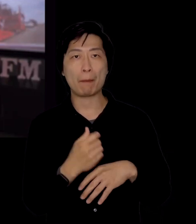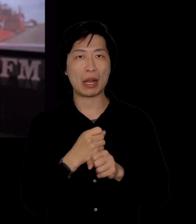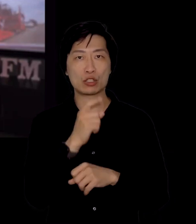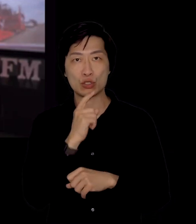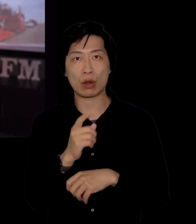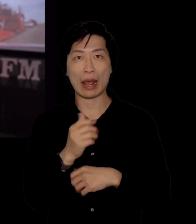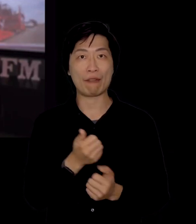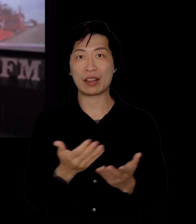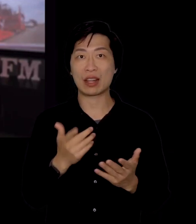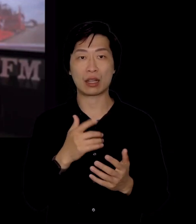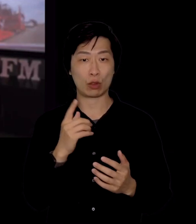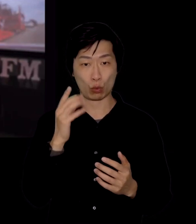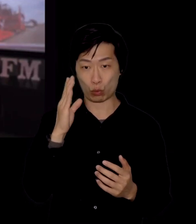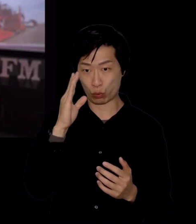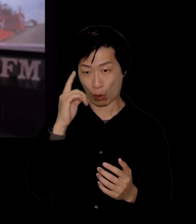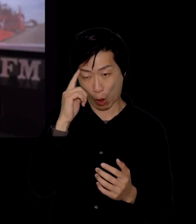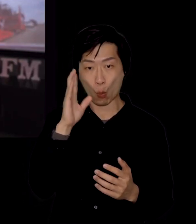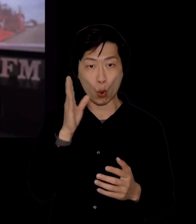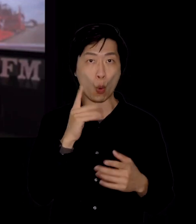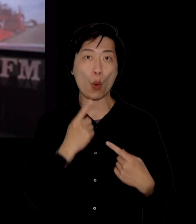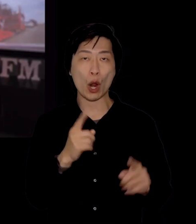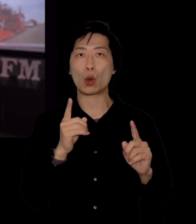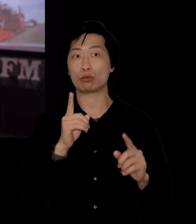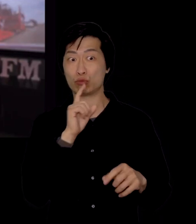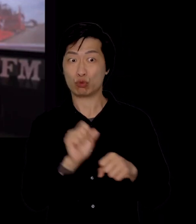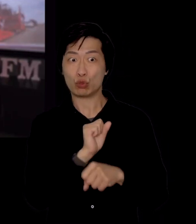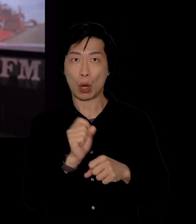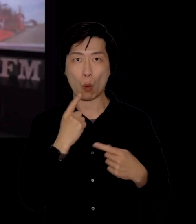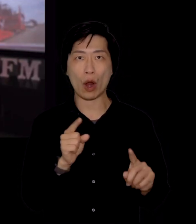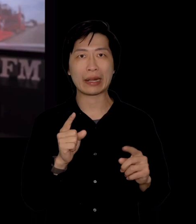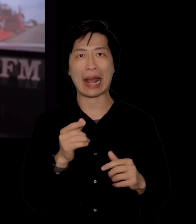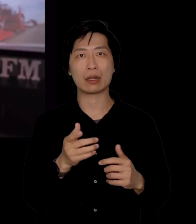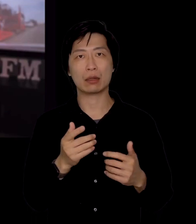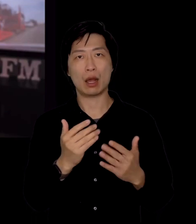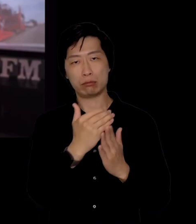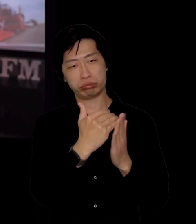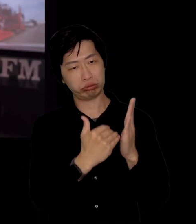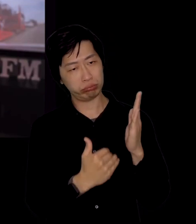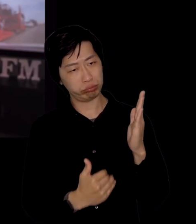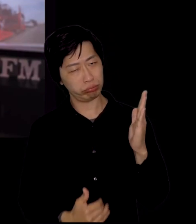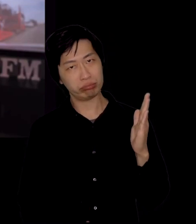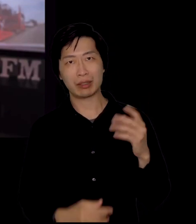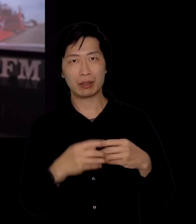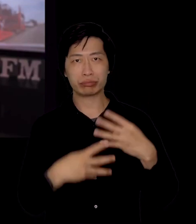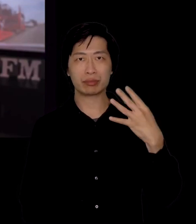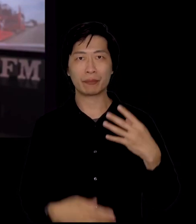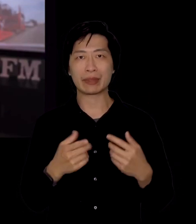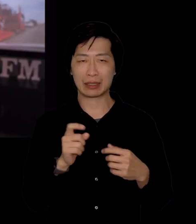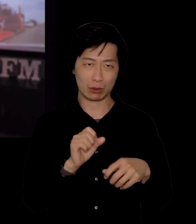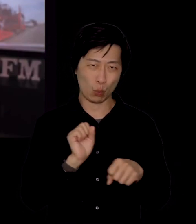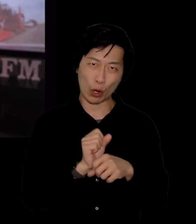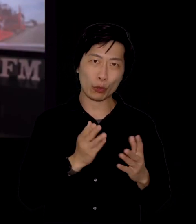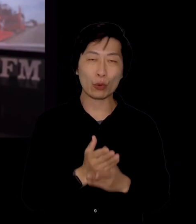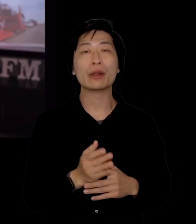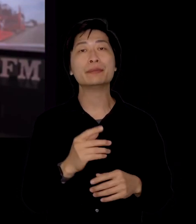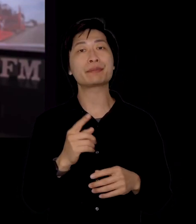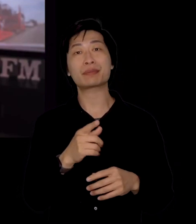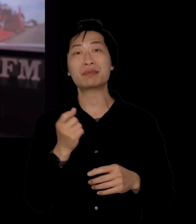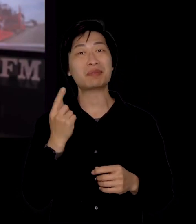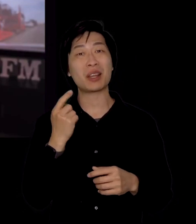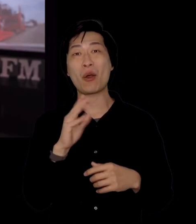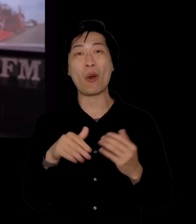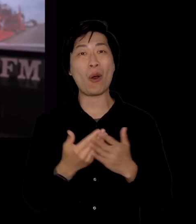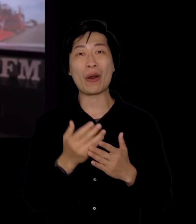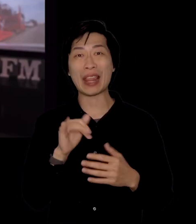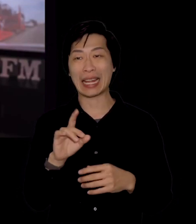with battery availability, making sure that all the things they thought was going to work actually works, and an endless list of things that Tesla has to work